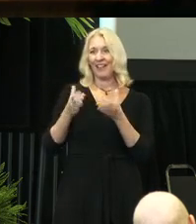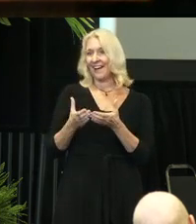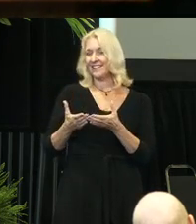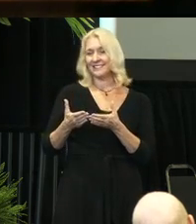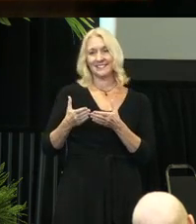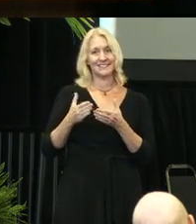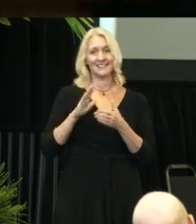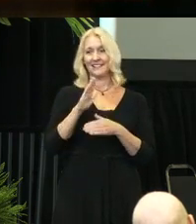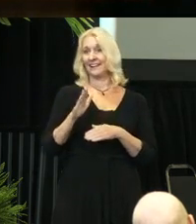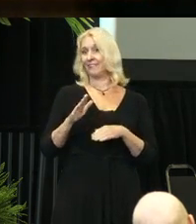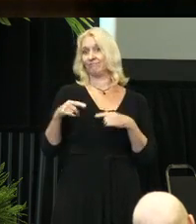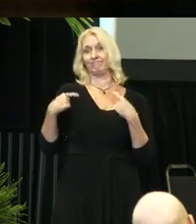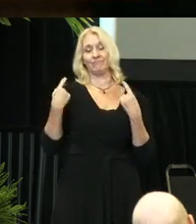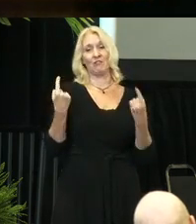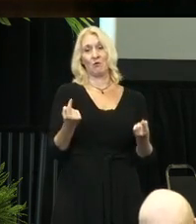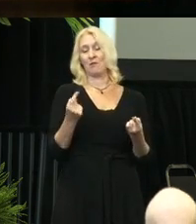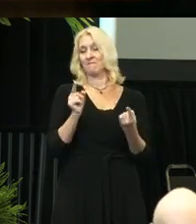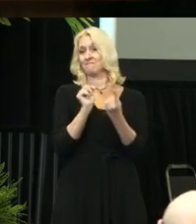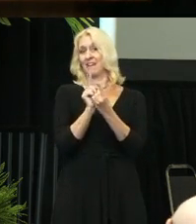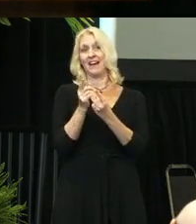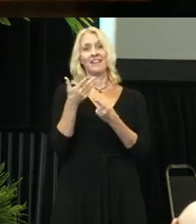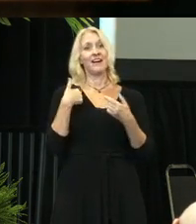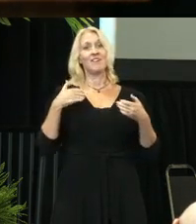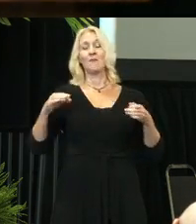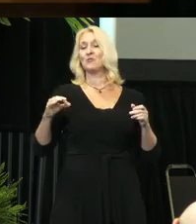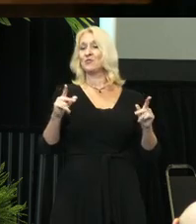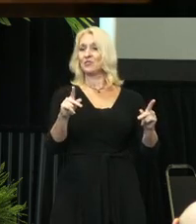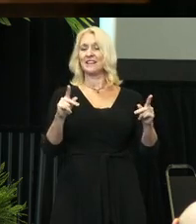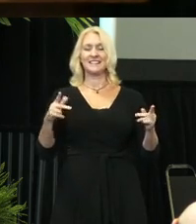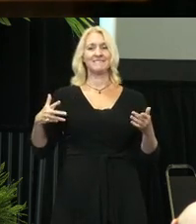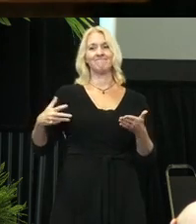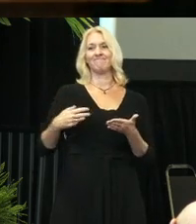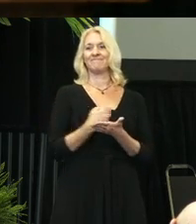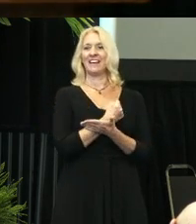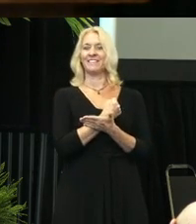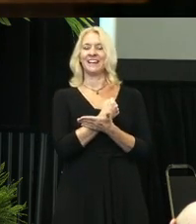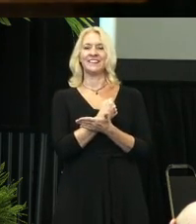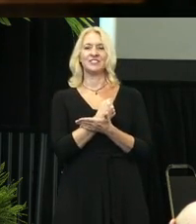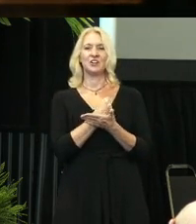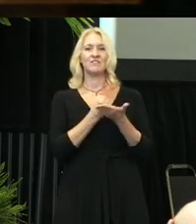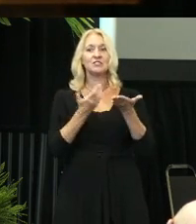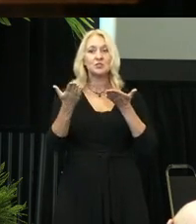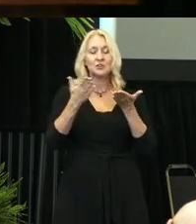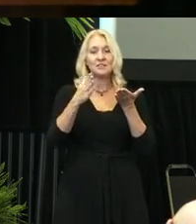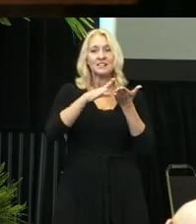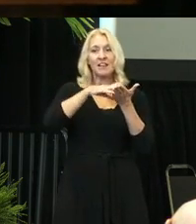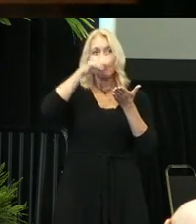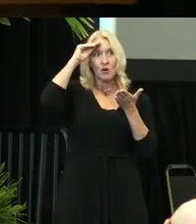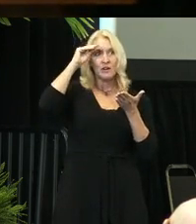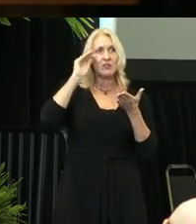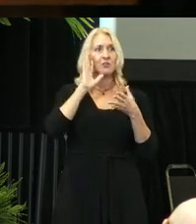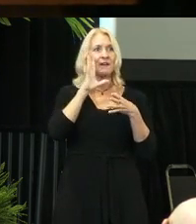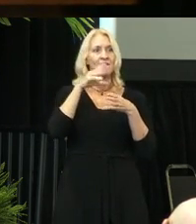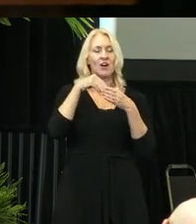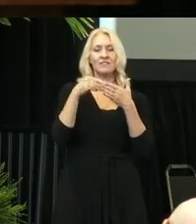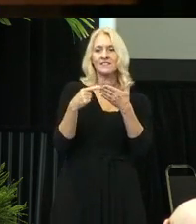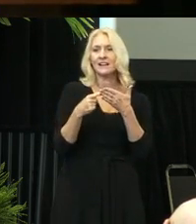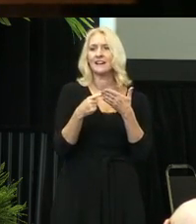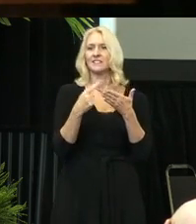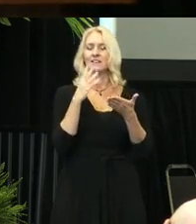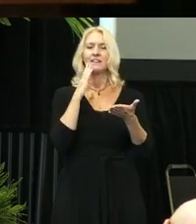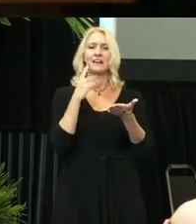that class. They have the opportunity to partake in service learning, to apply what they review in a class discussion, whether it be